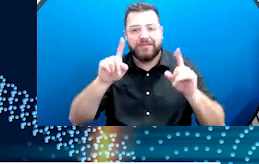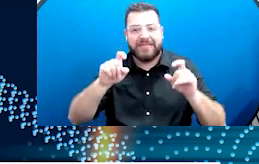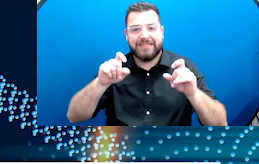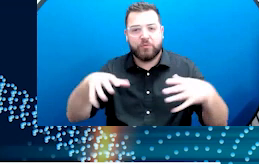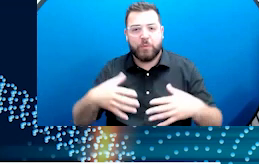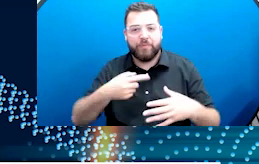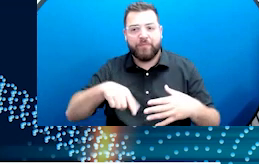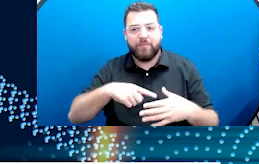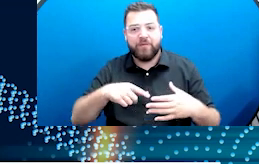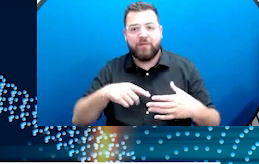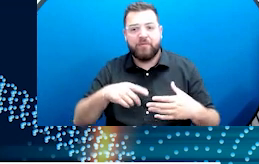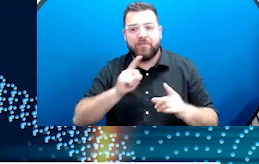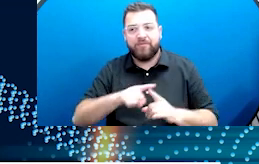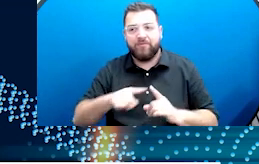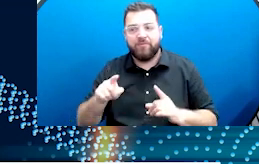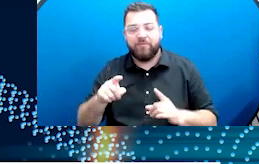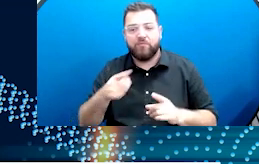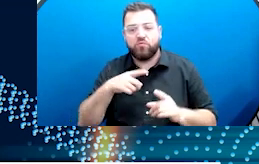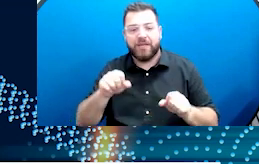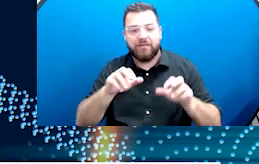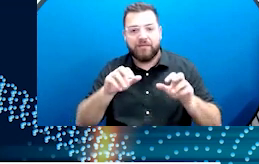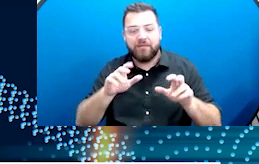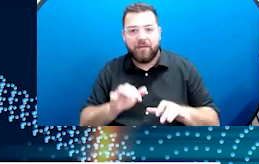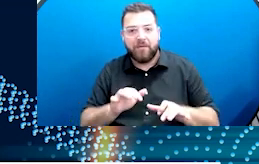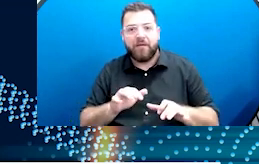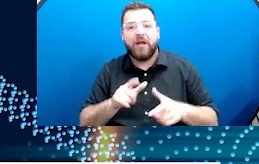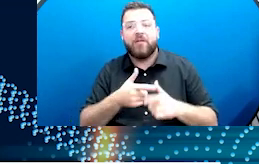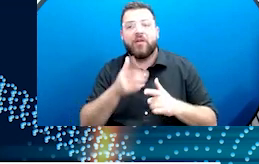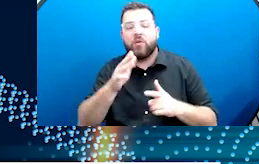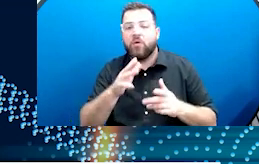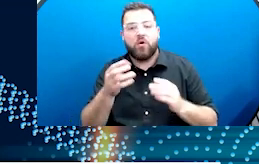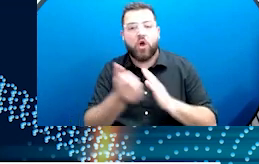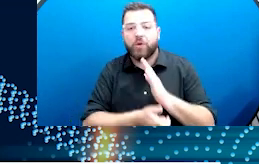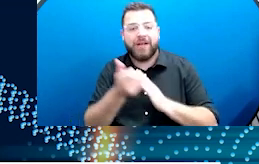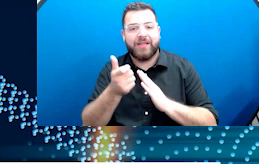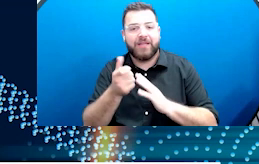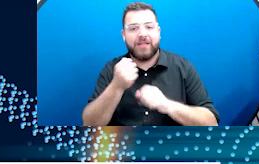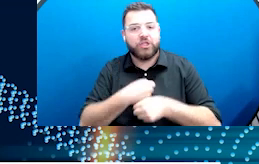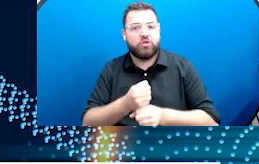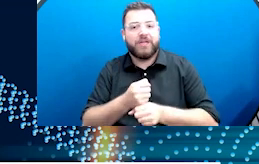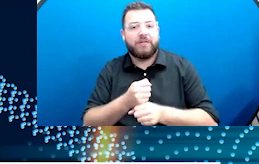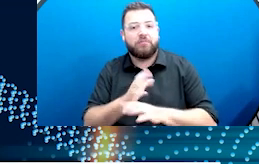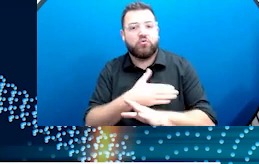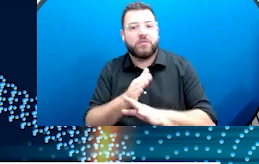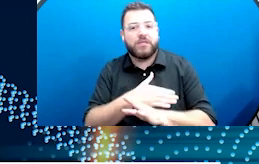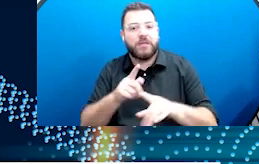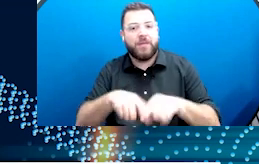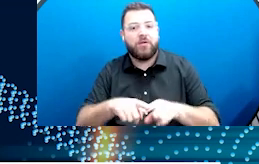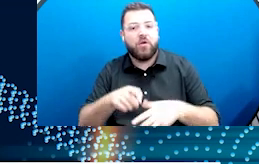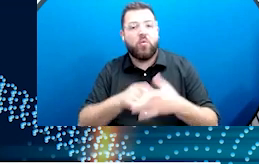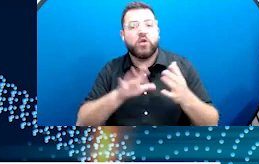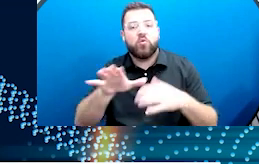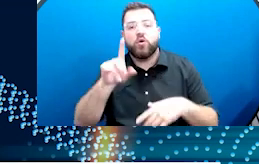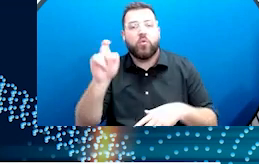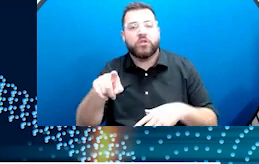also allow you to type in a prompt and it'll automatically generate some music based on what your prompt